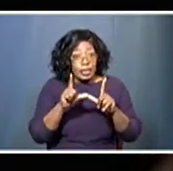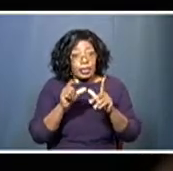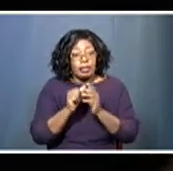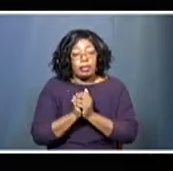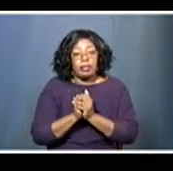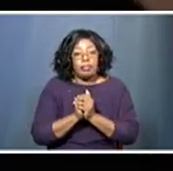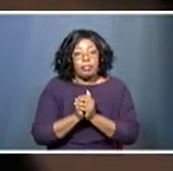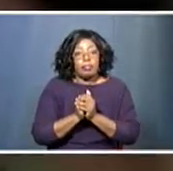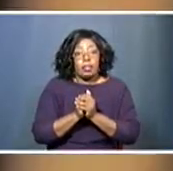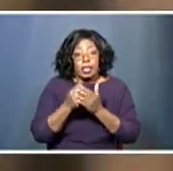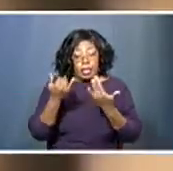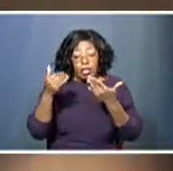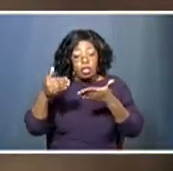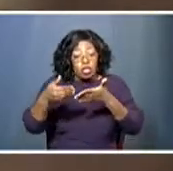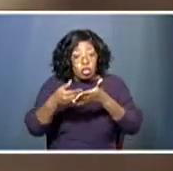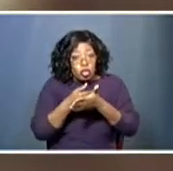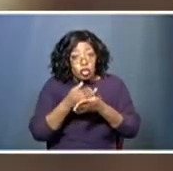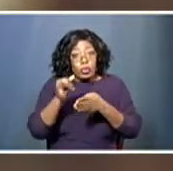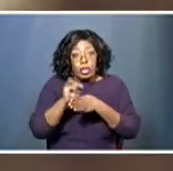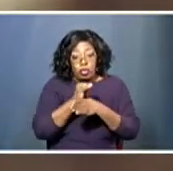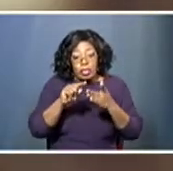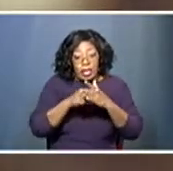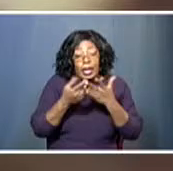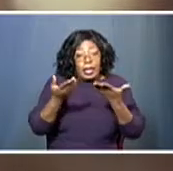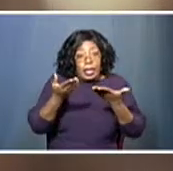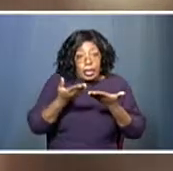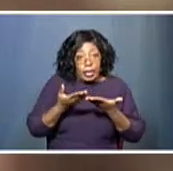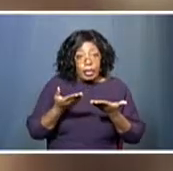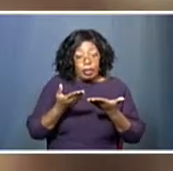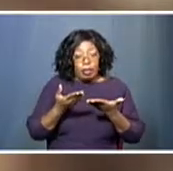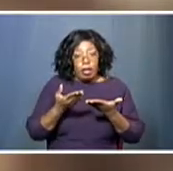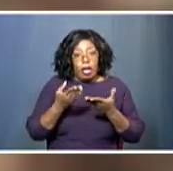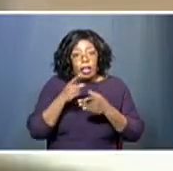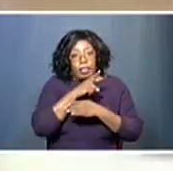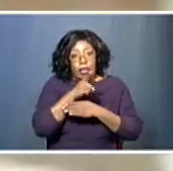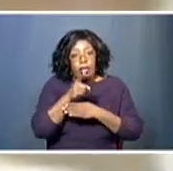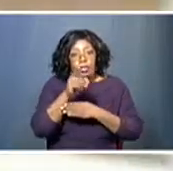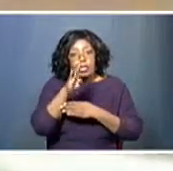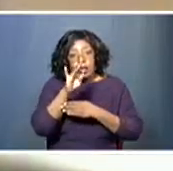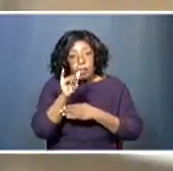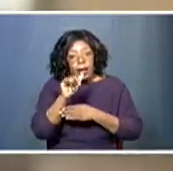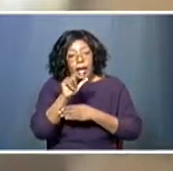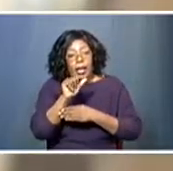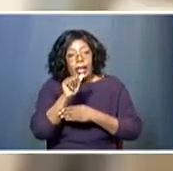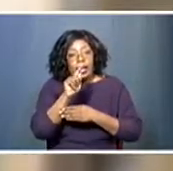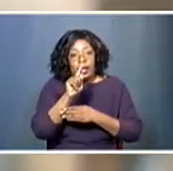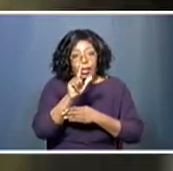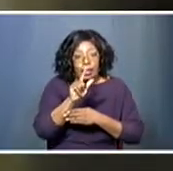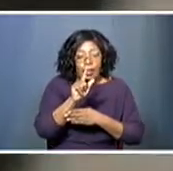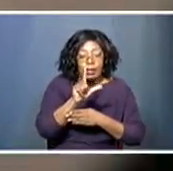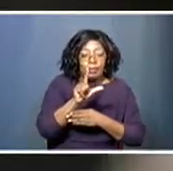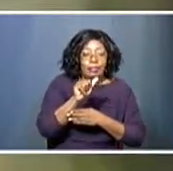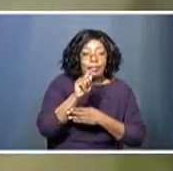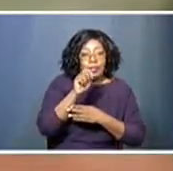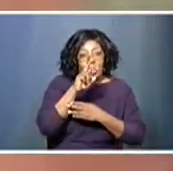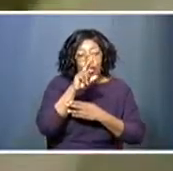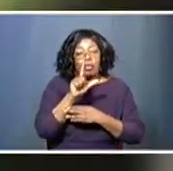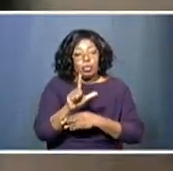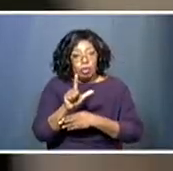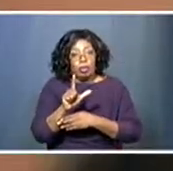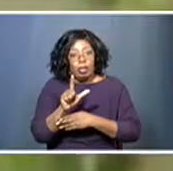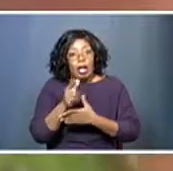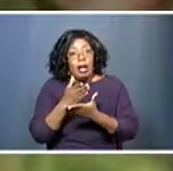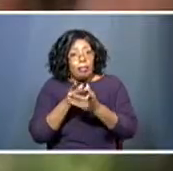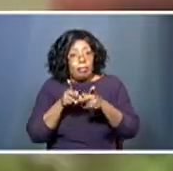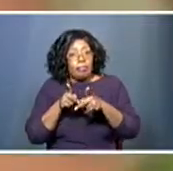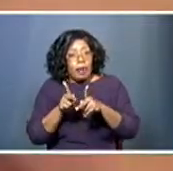formed marijuana industry takes roots here, there are bilateral considerations. There may be a clear path to export marijuana